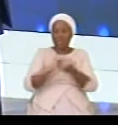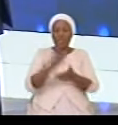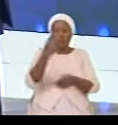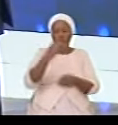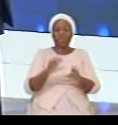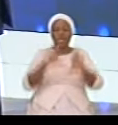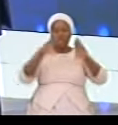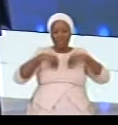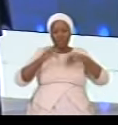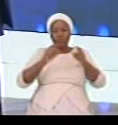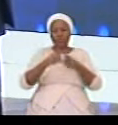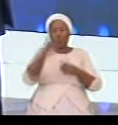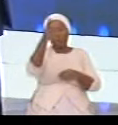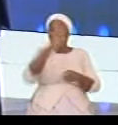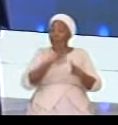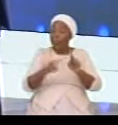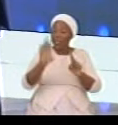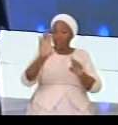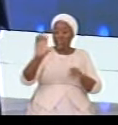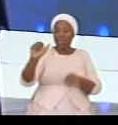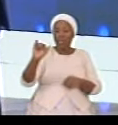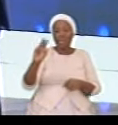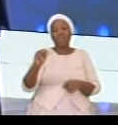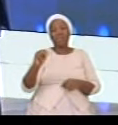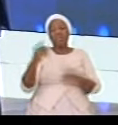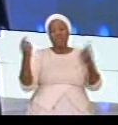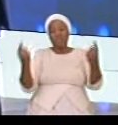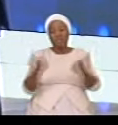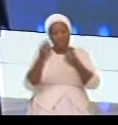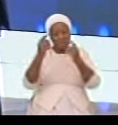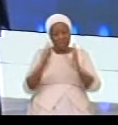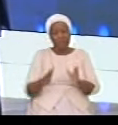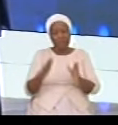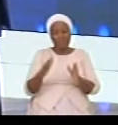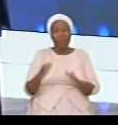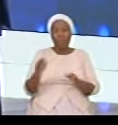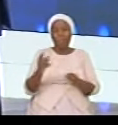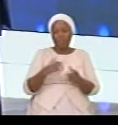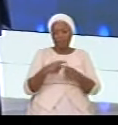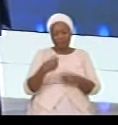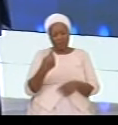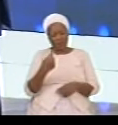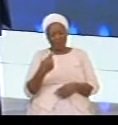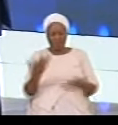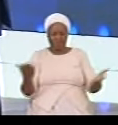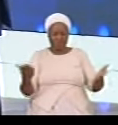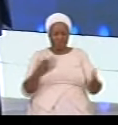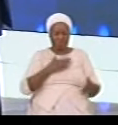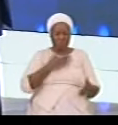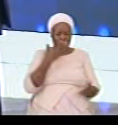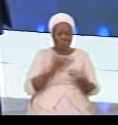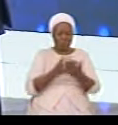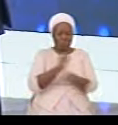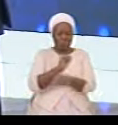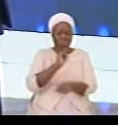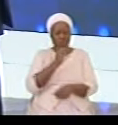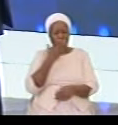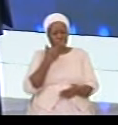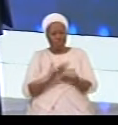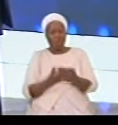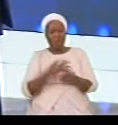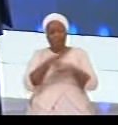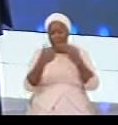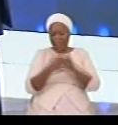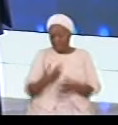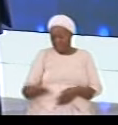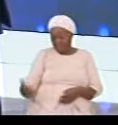But Cain, sinful Cain, he said, my good works are good. My crops are